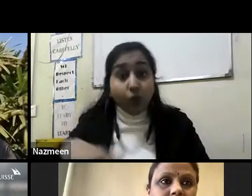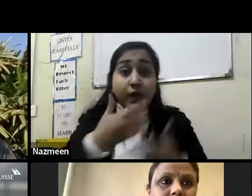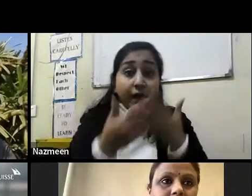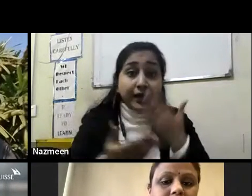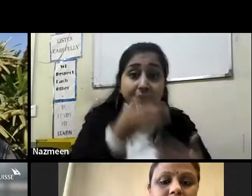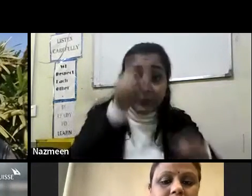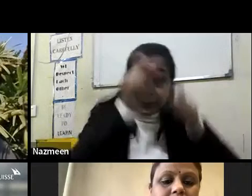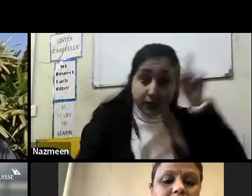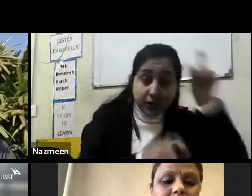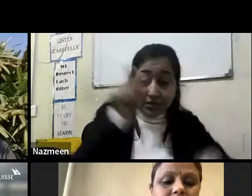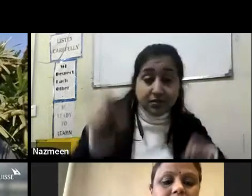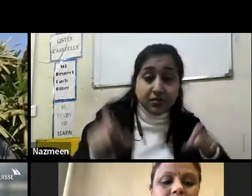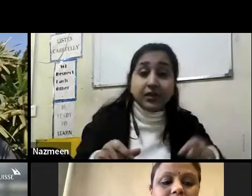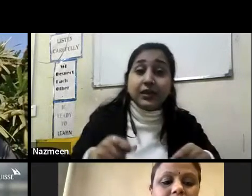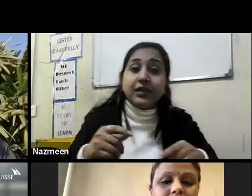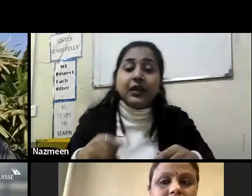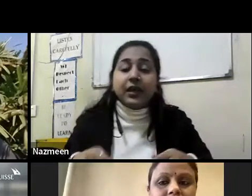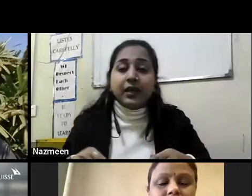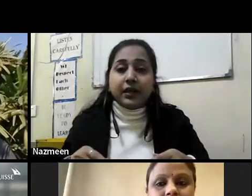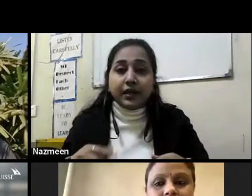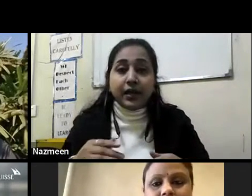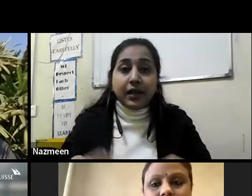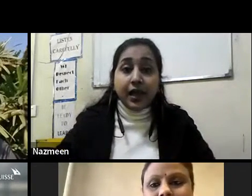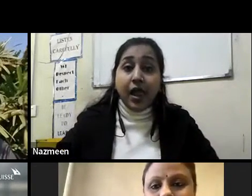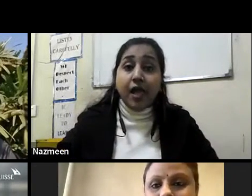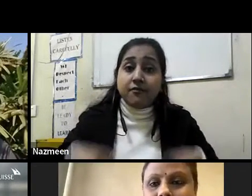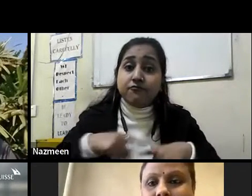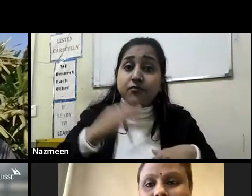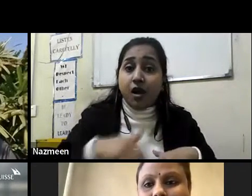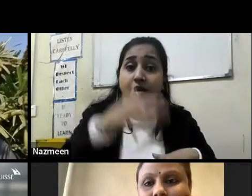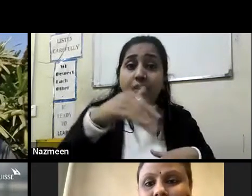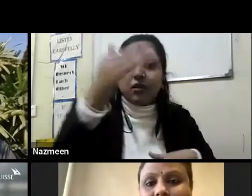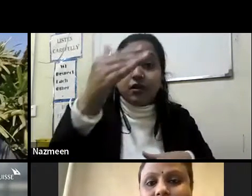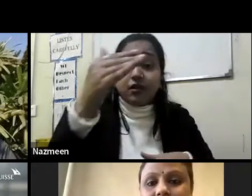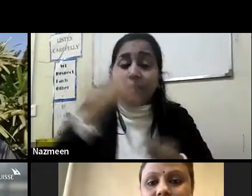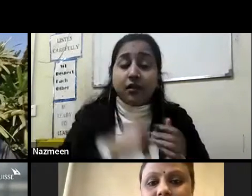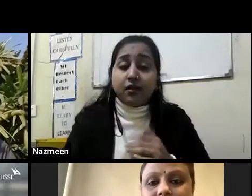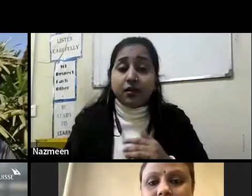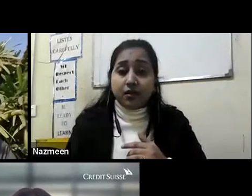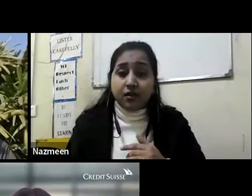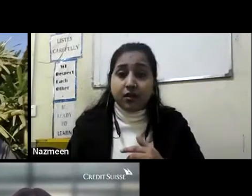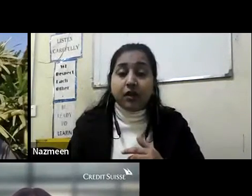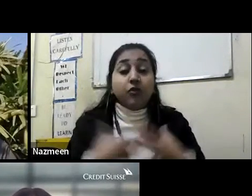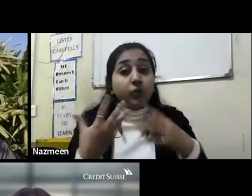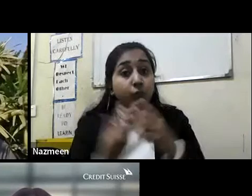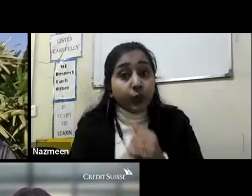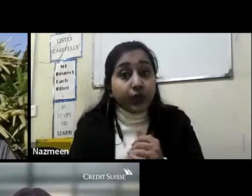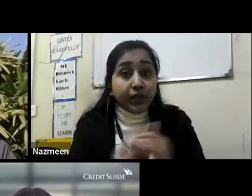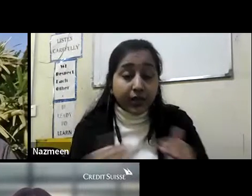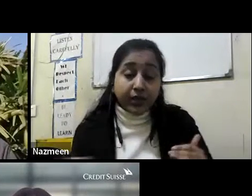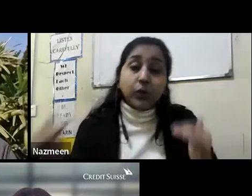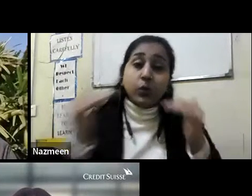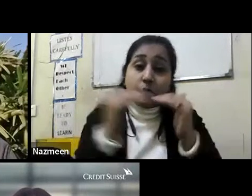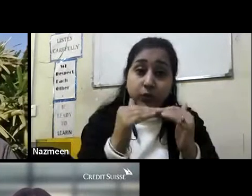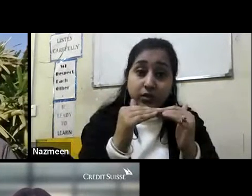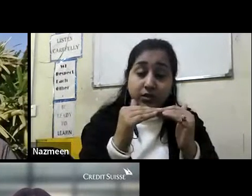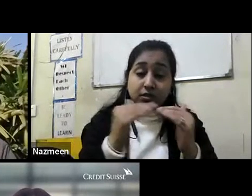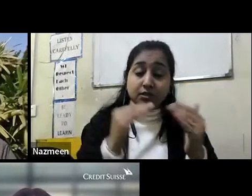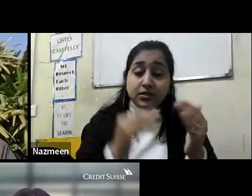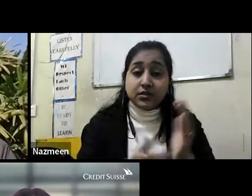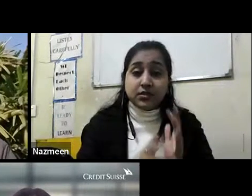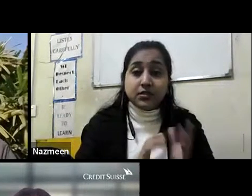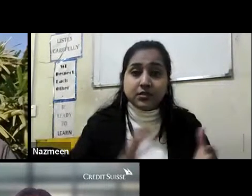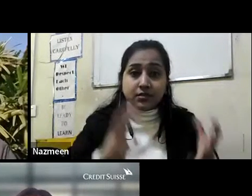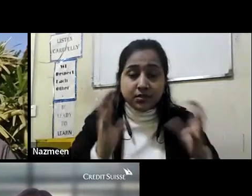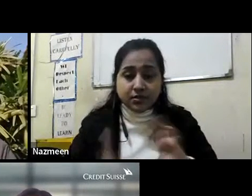the career and to go to the leadership level. So you need that mentoring and coaching. We need to create ecosystem for such mentoring and for